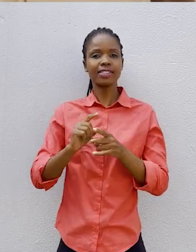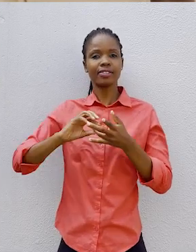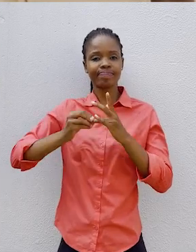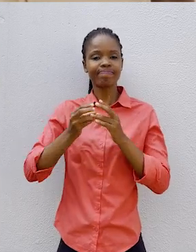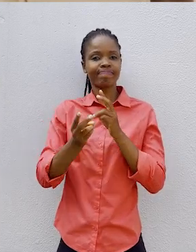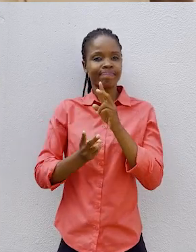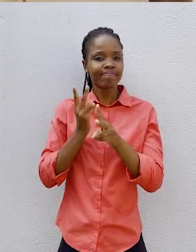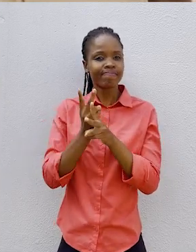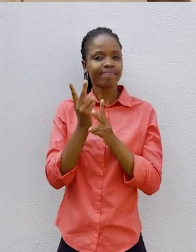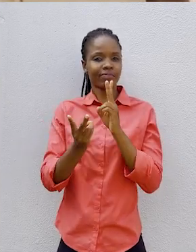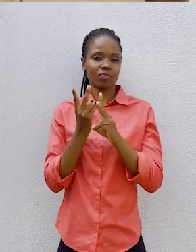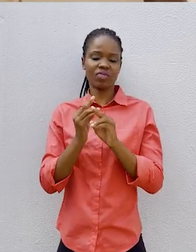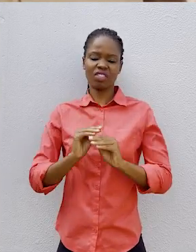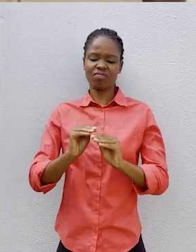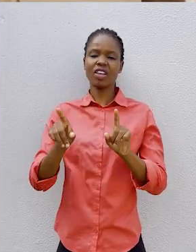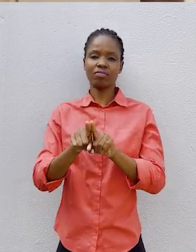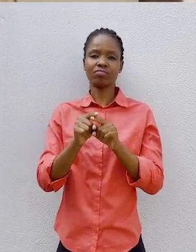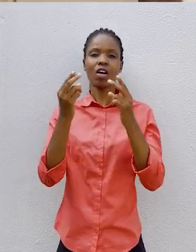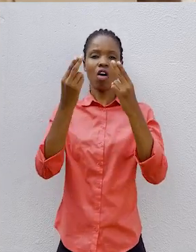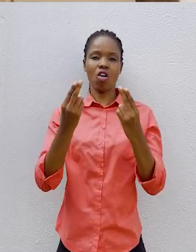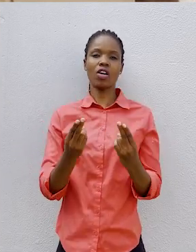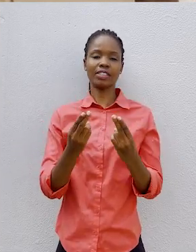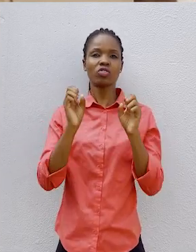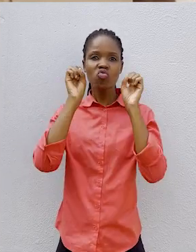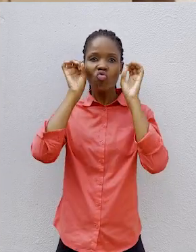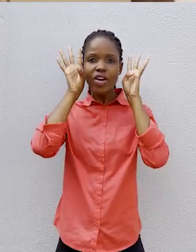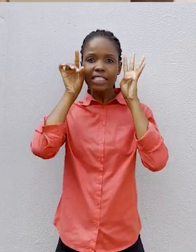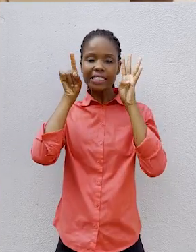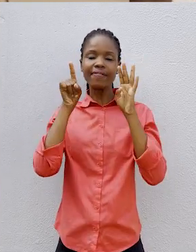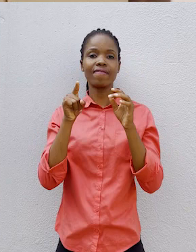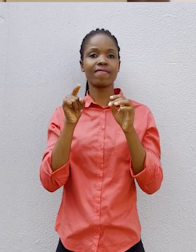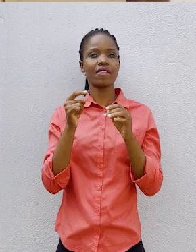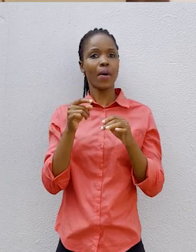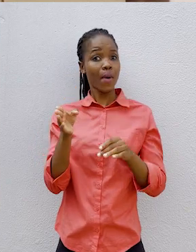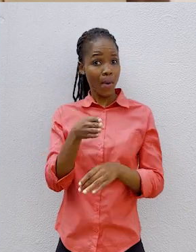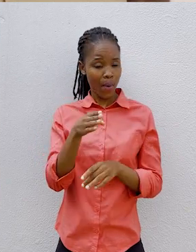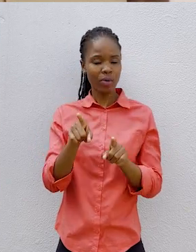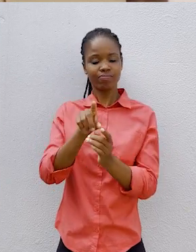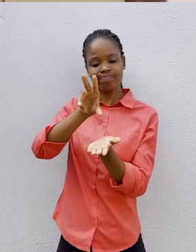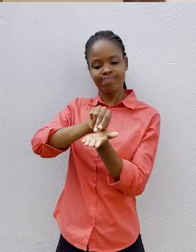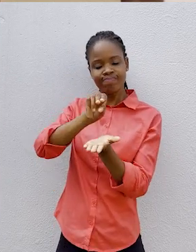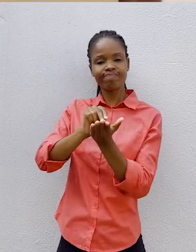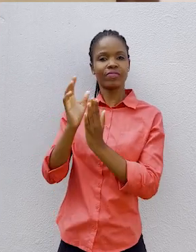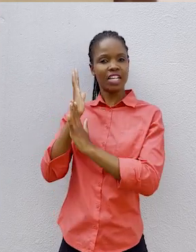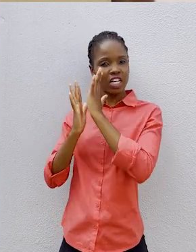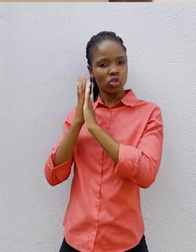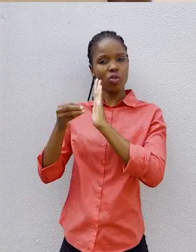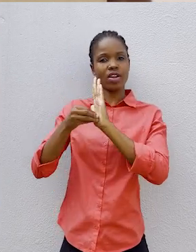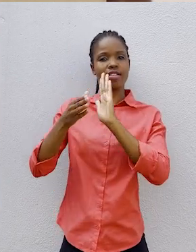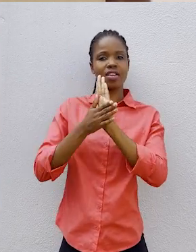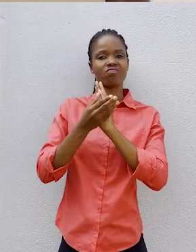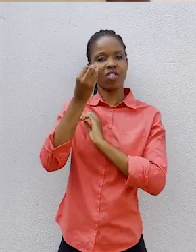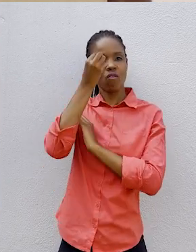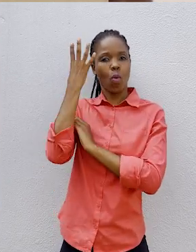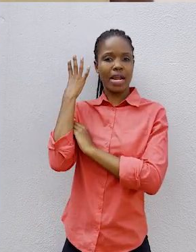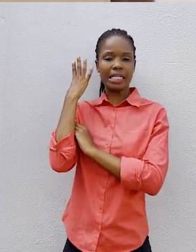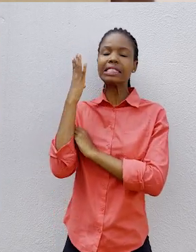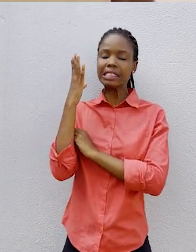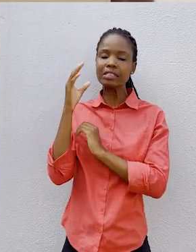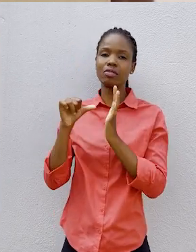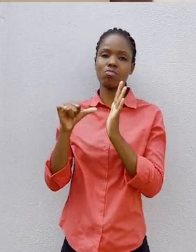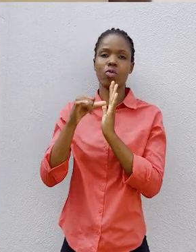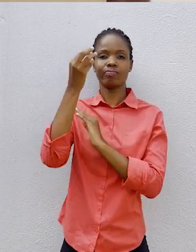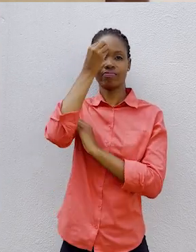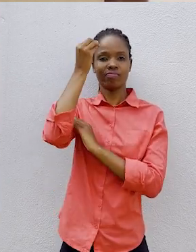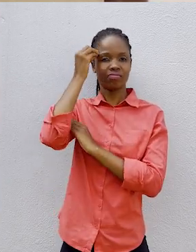really reiterate the importance of the arts, because without it, a lot of things wouldn't have been documented historically or things of that